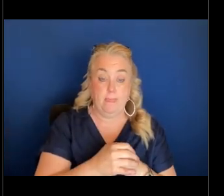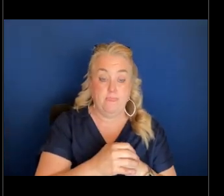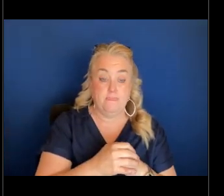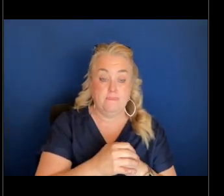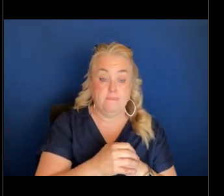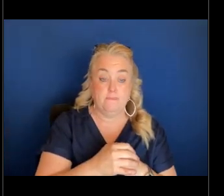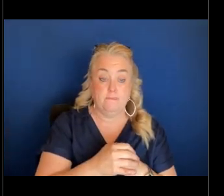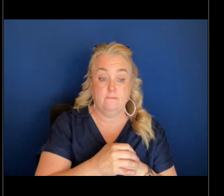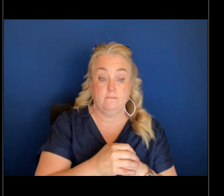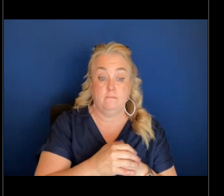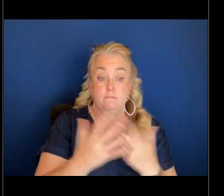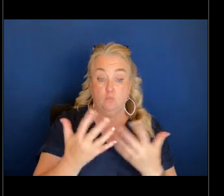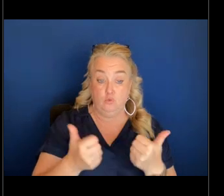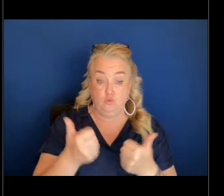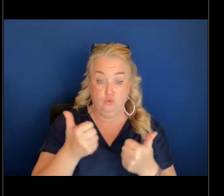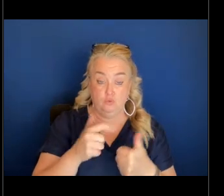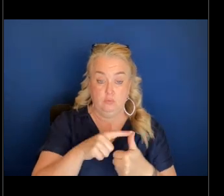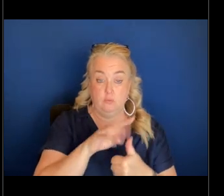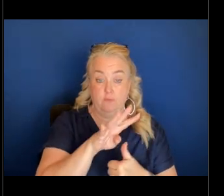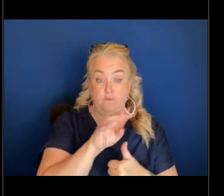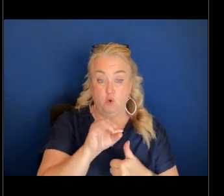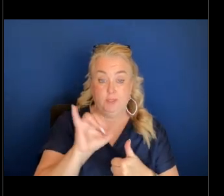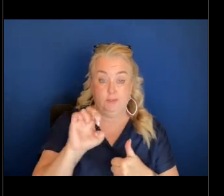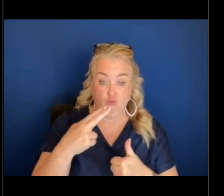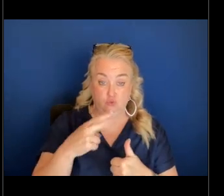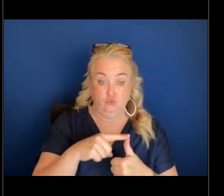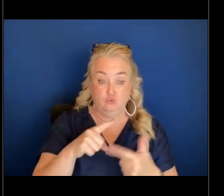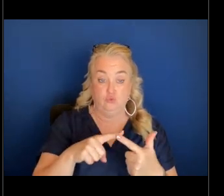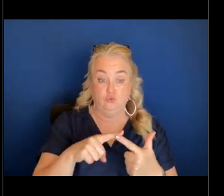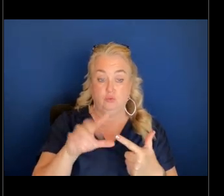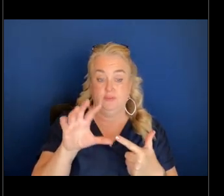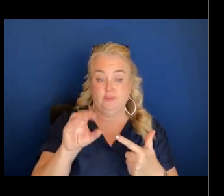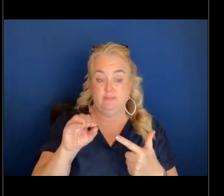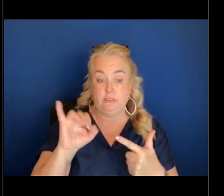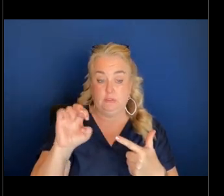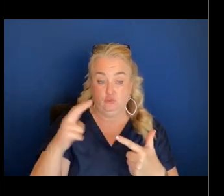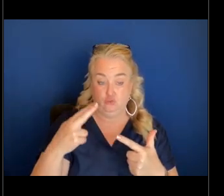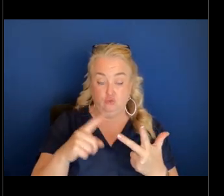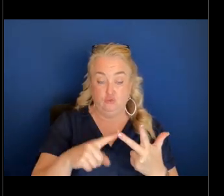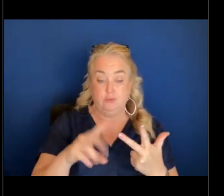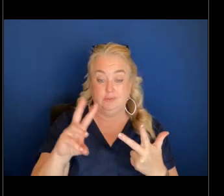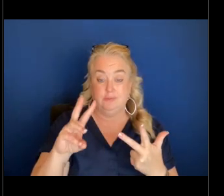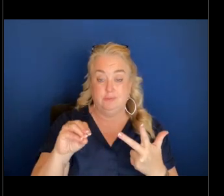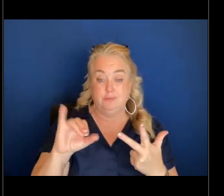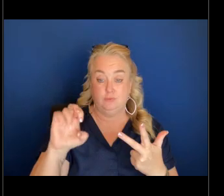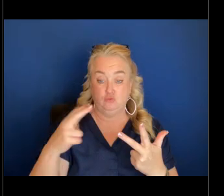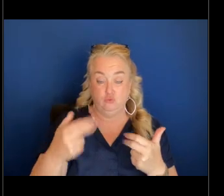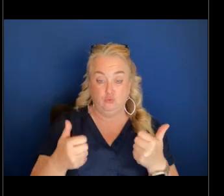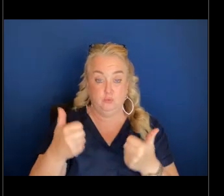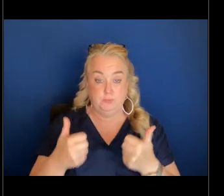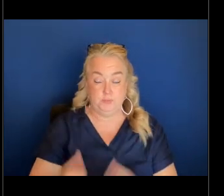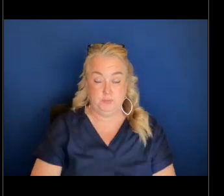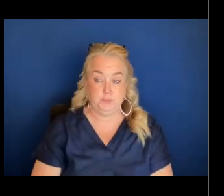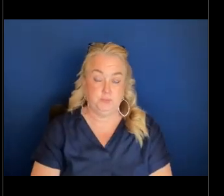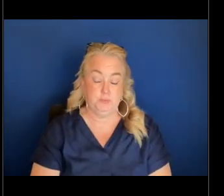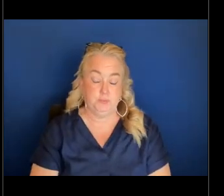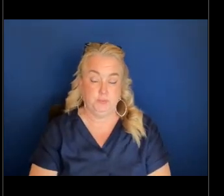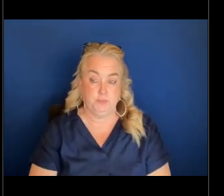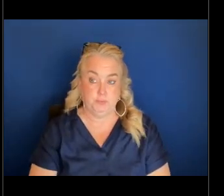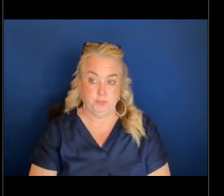The first option, 40 inches. Second option, 50 inches. And the third